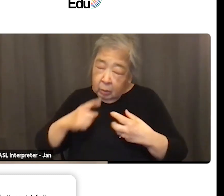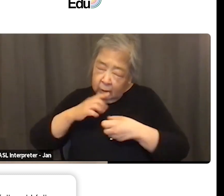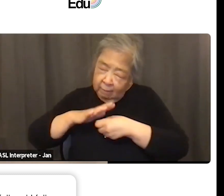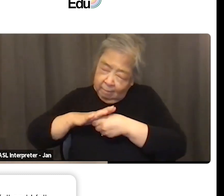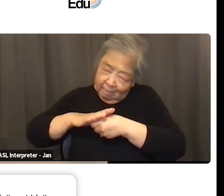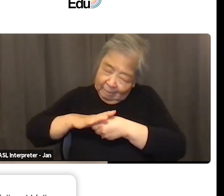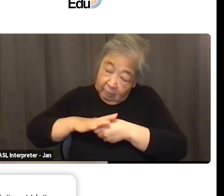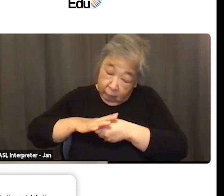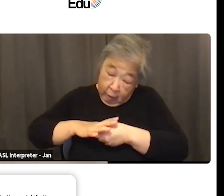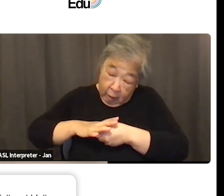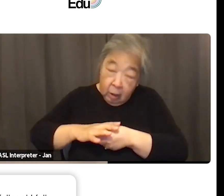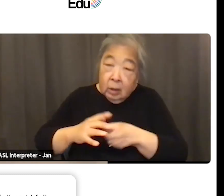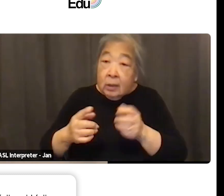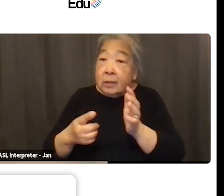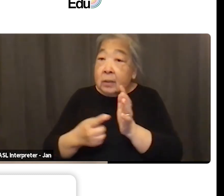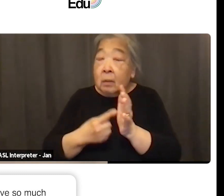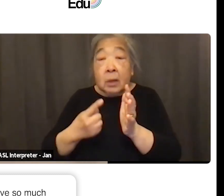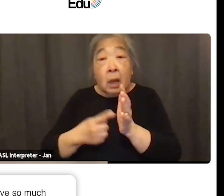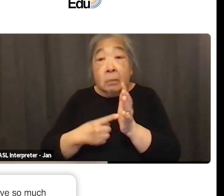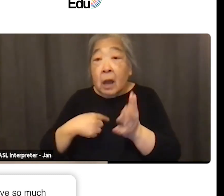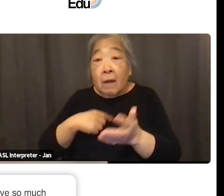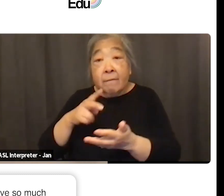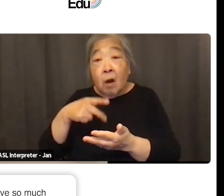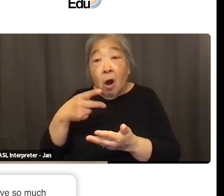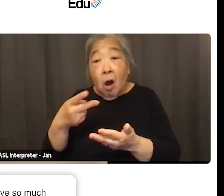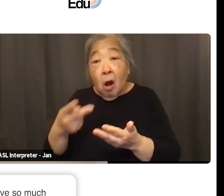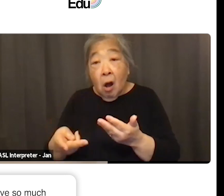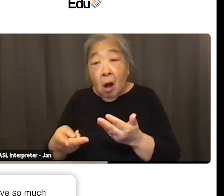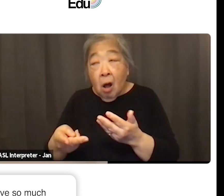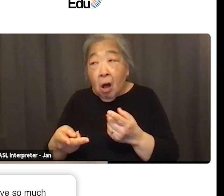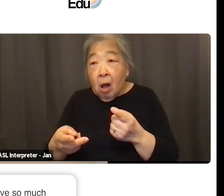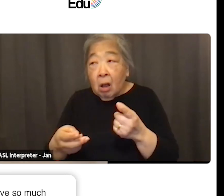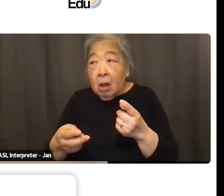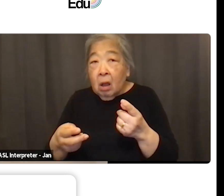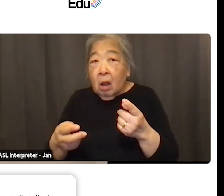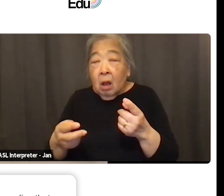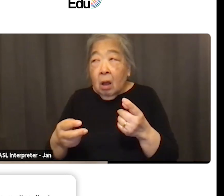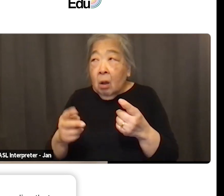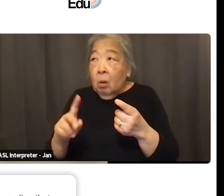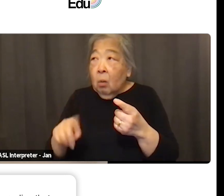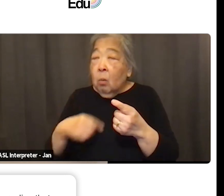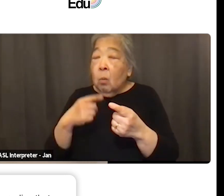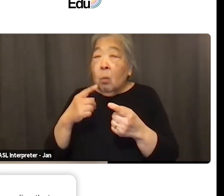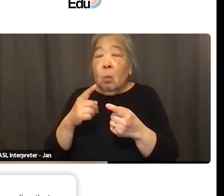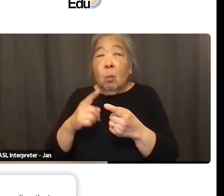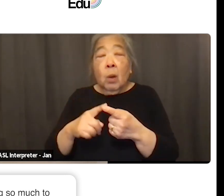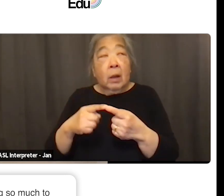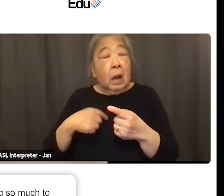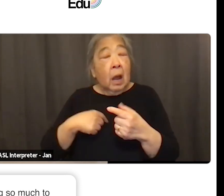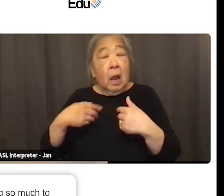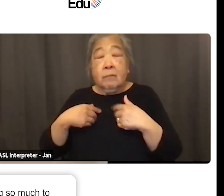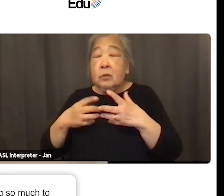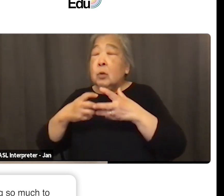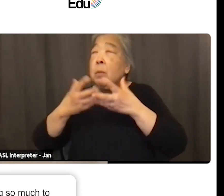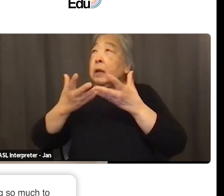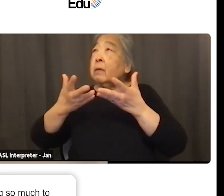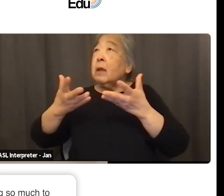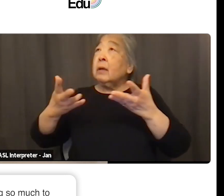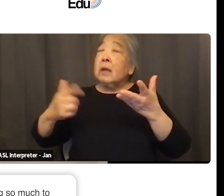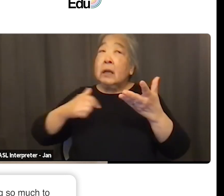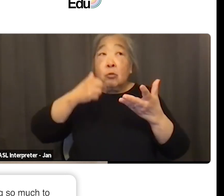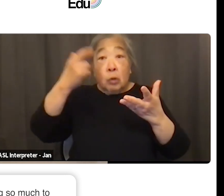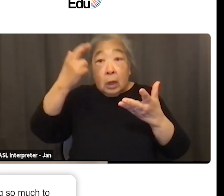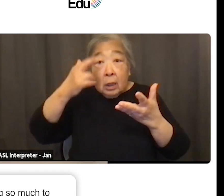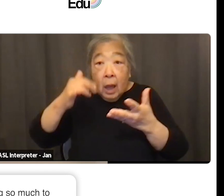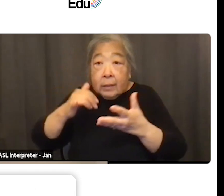and I fall only when I have so much that I didn't even realize that I was expanding so